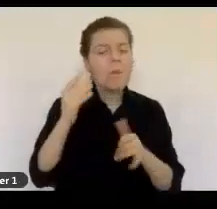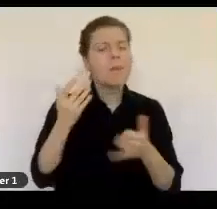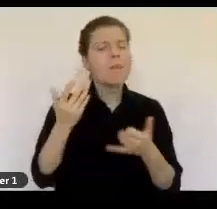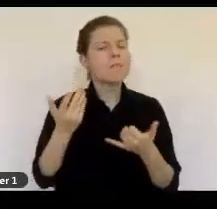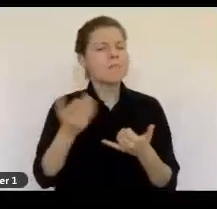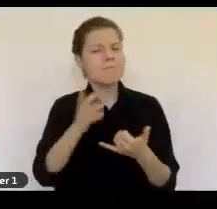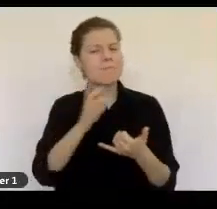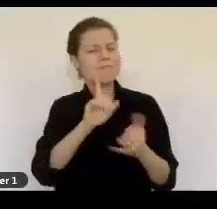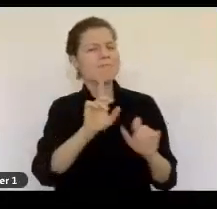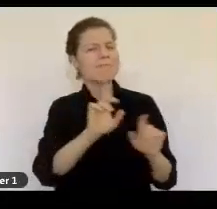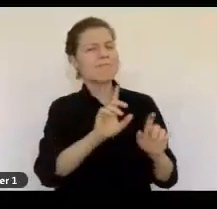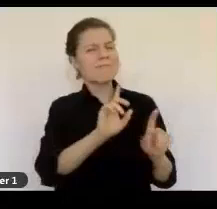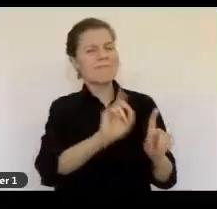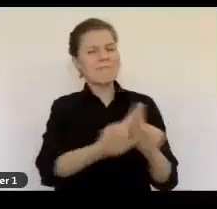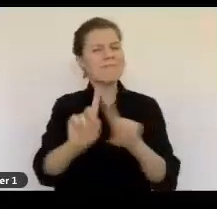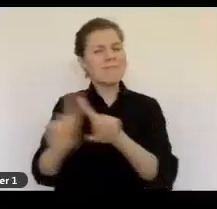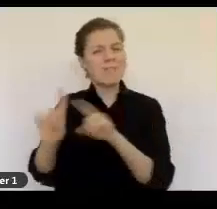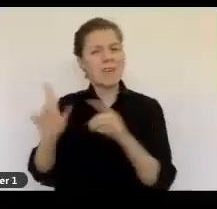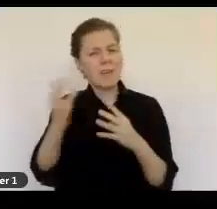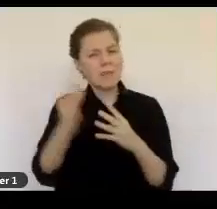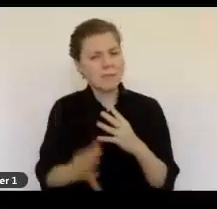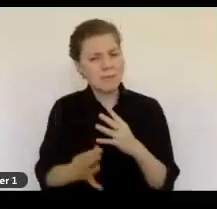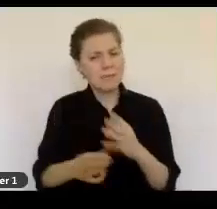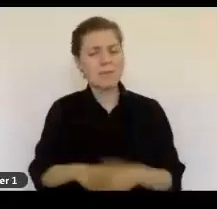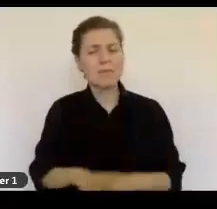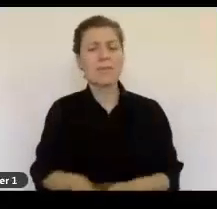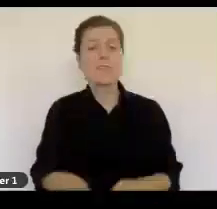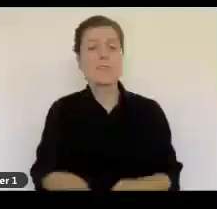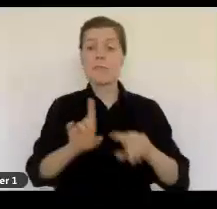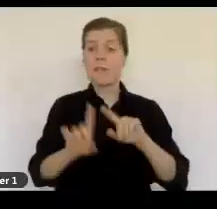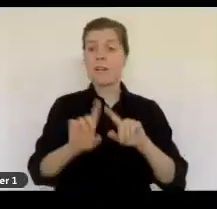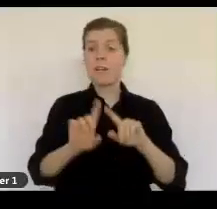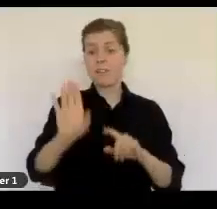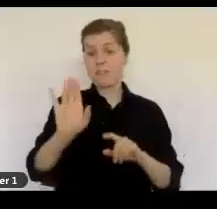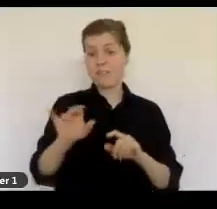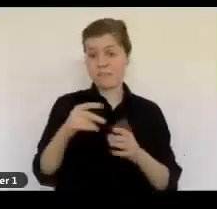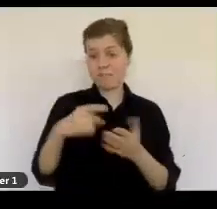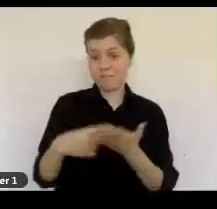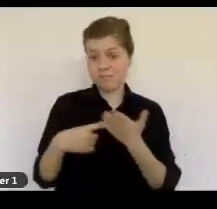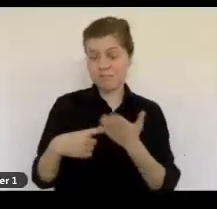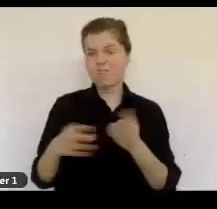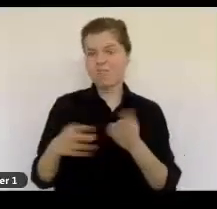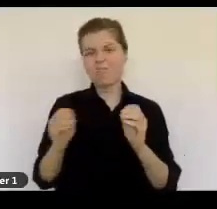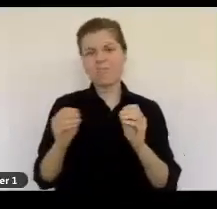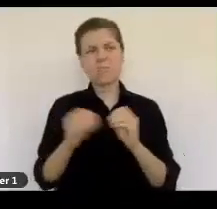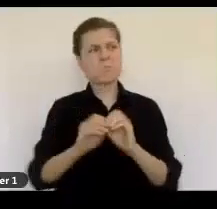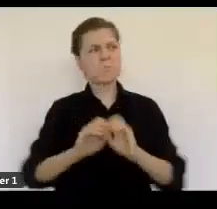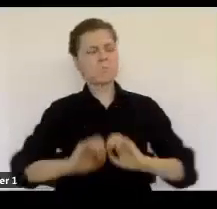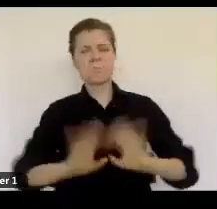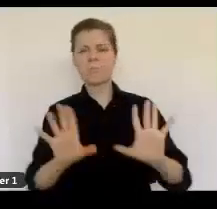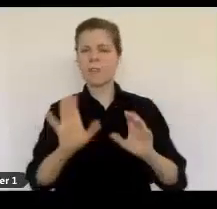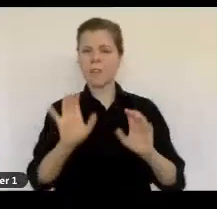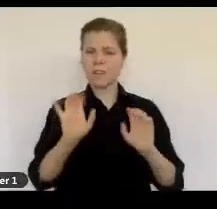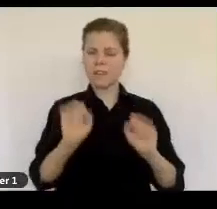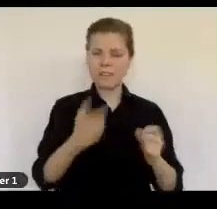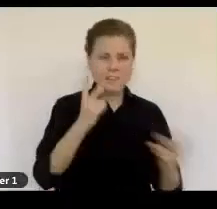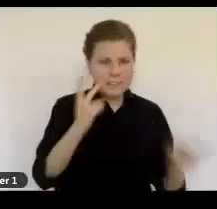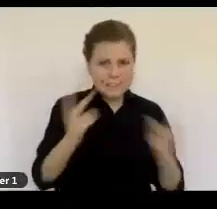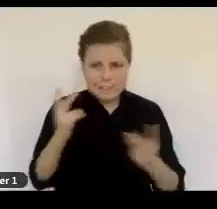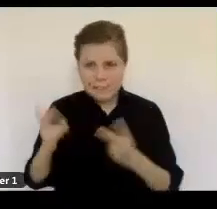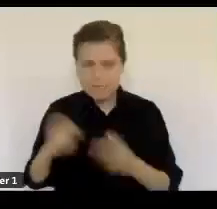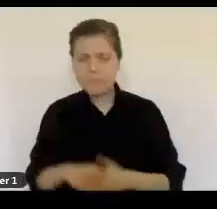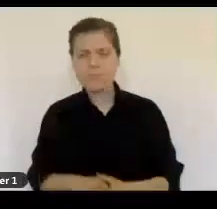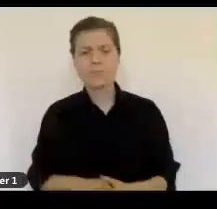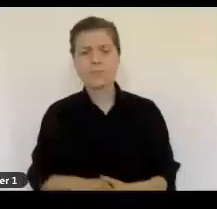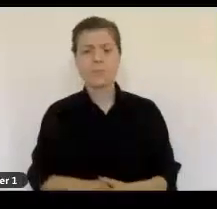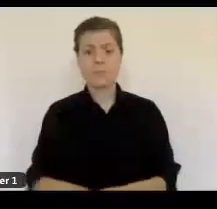upon to stay at home in order to flatten the curve. So the